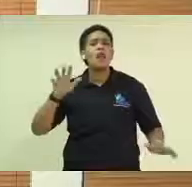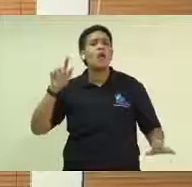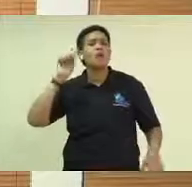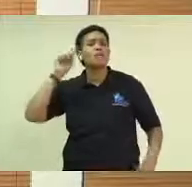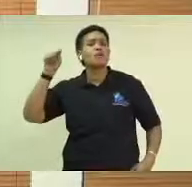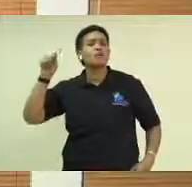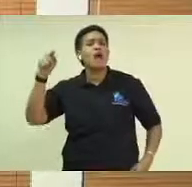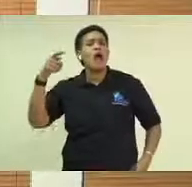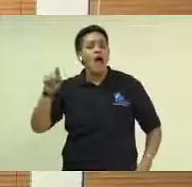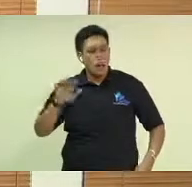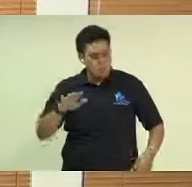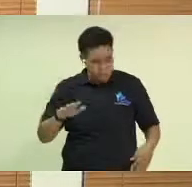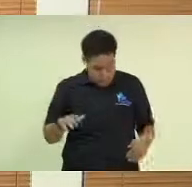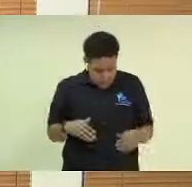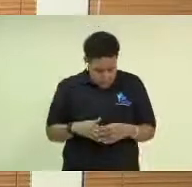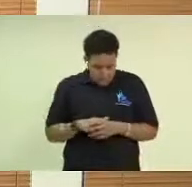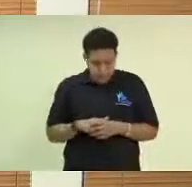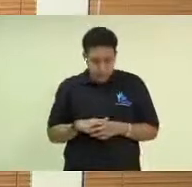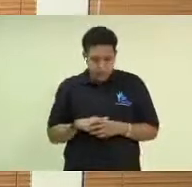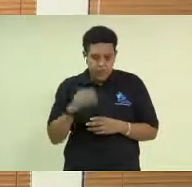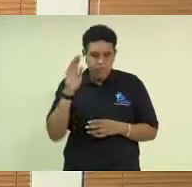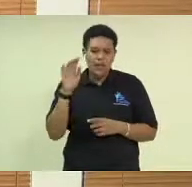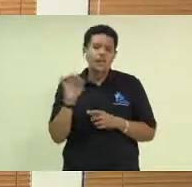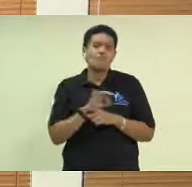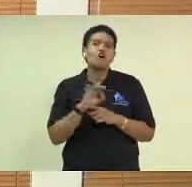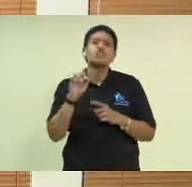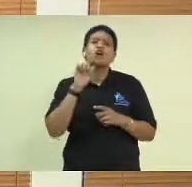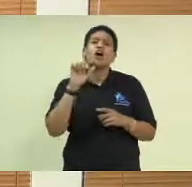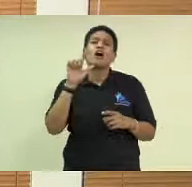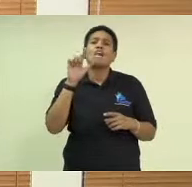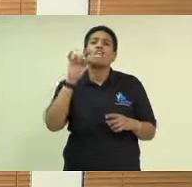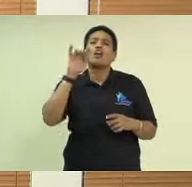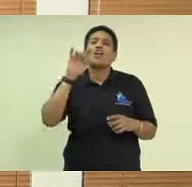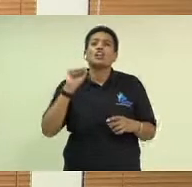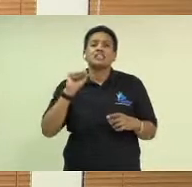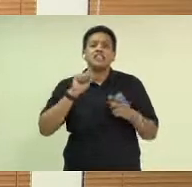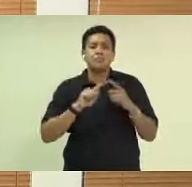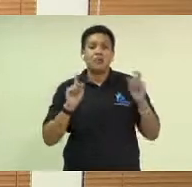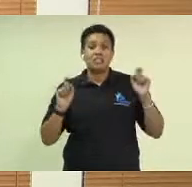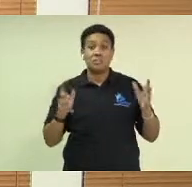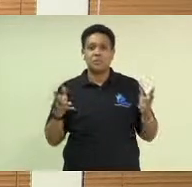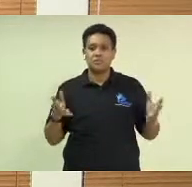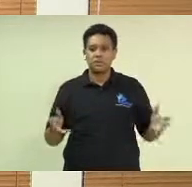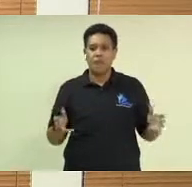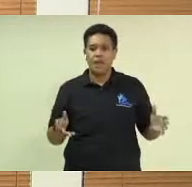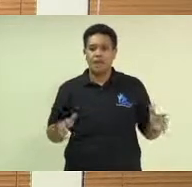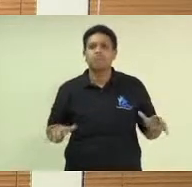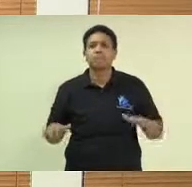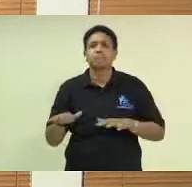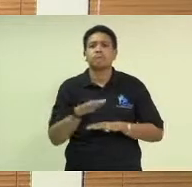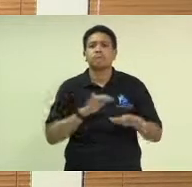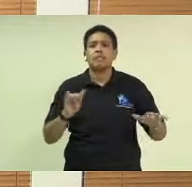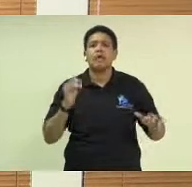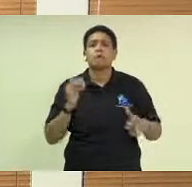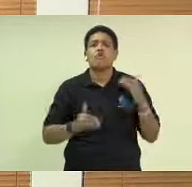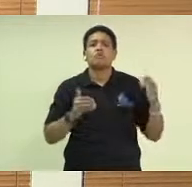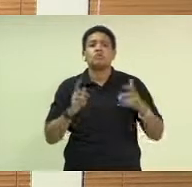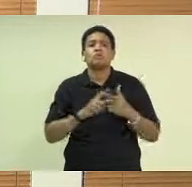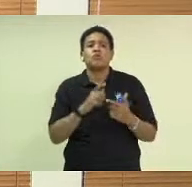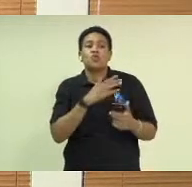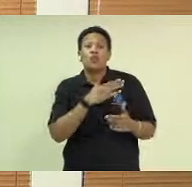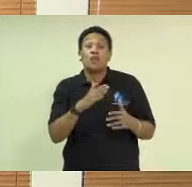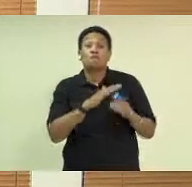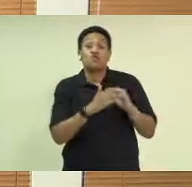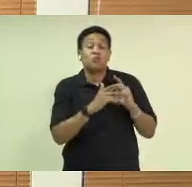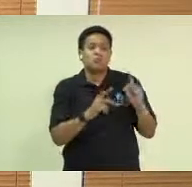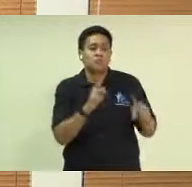that. It is going to be a function of the logistics and the management on the ground of that process and the willingness of